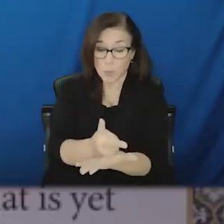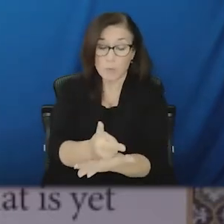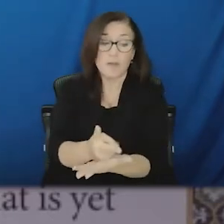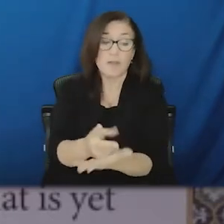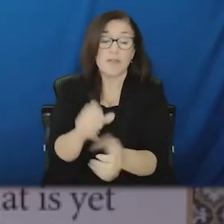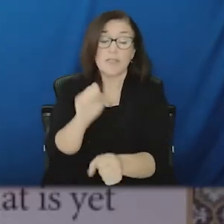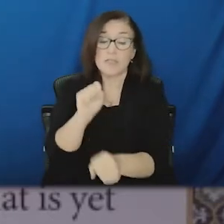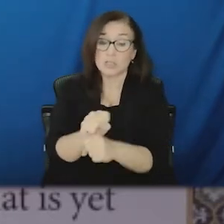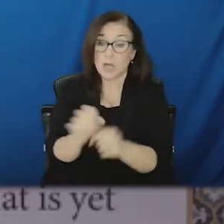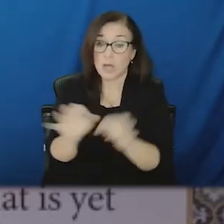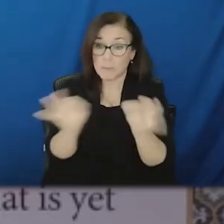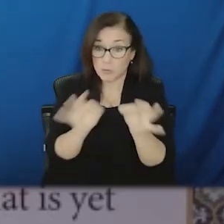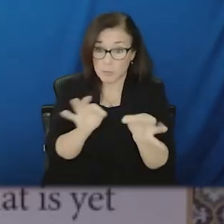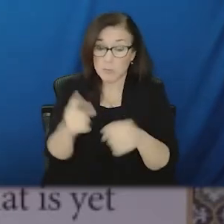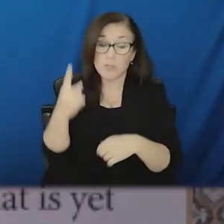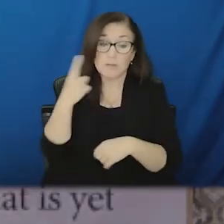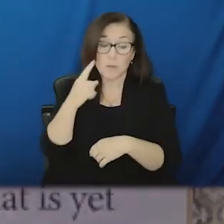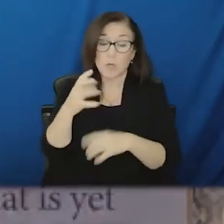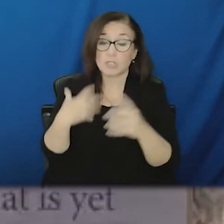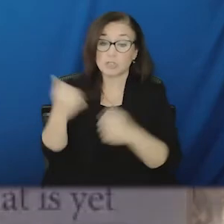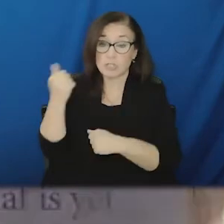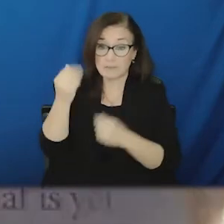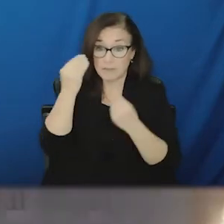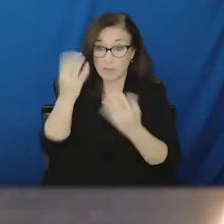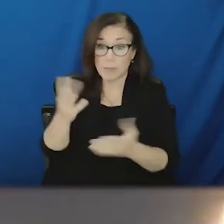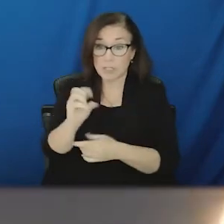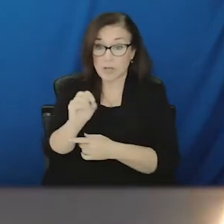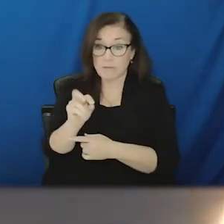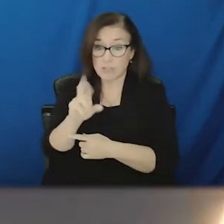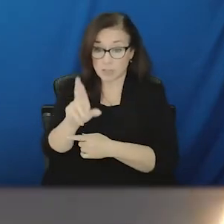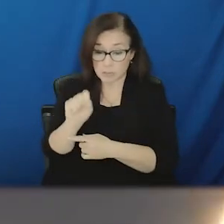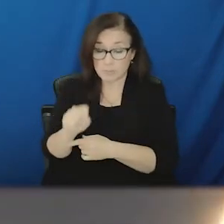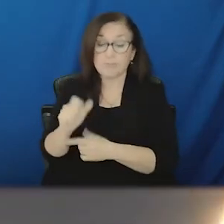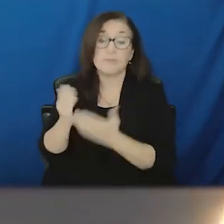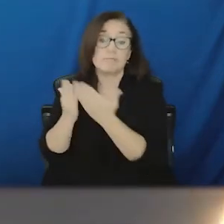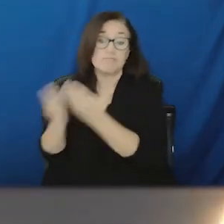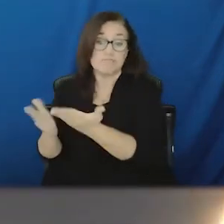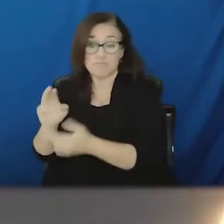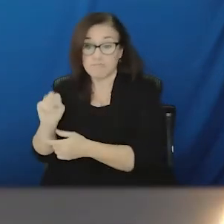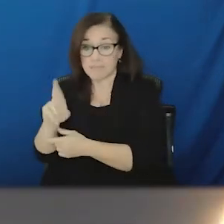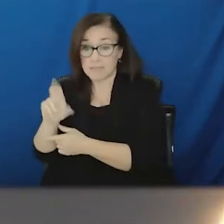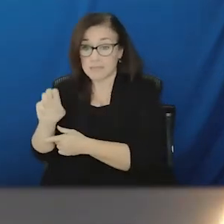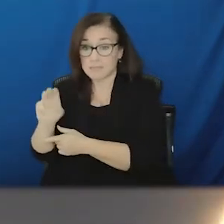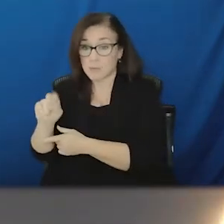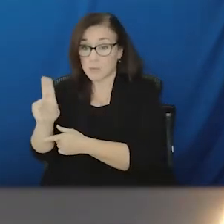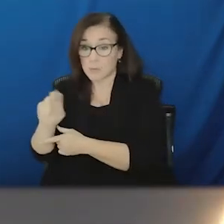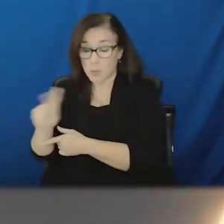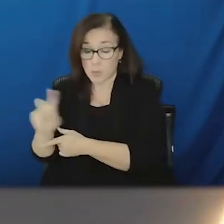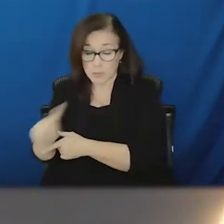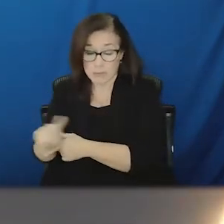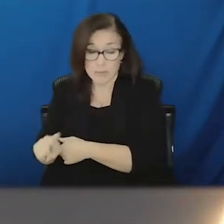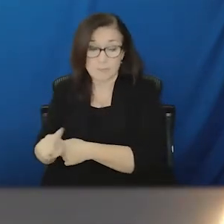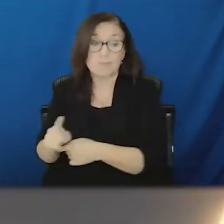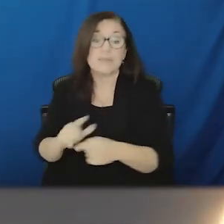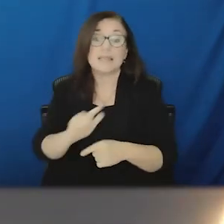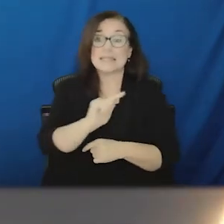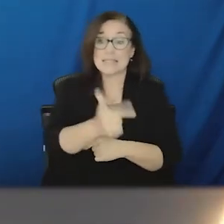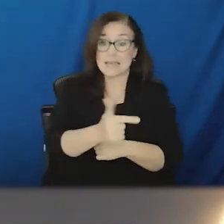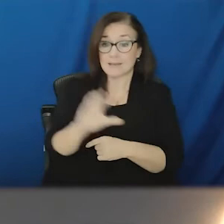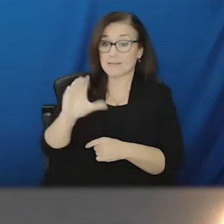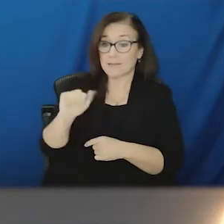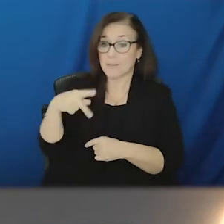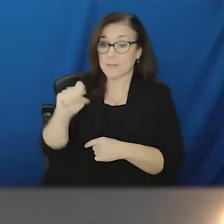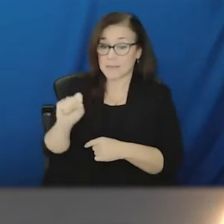Information Officer. Ms. Munoz, thank you. Is there a second? Second. Ms. Capps, and so all in